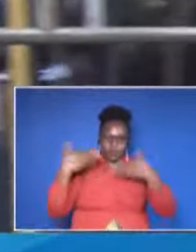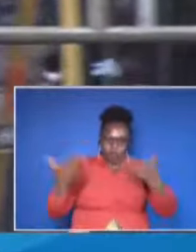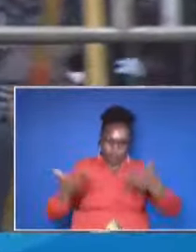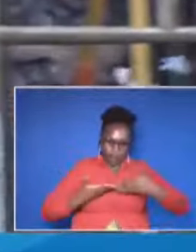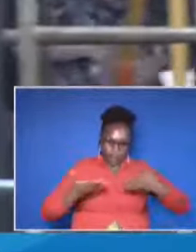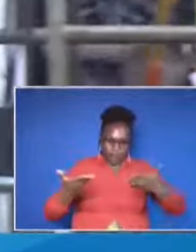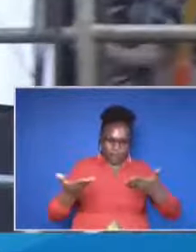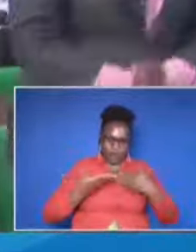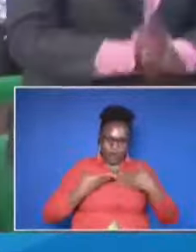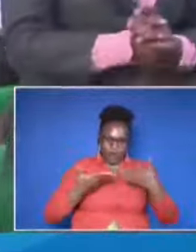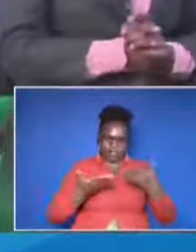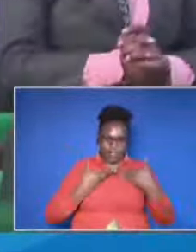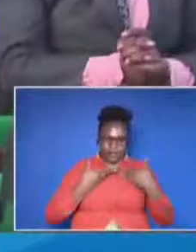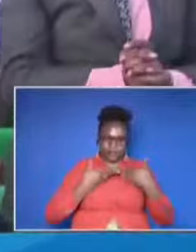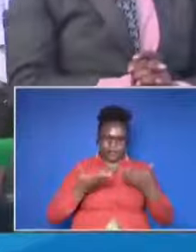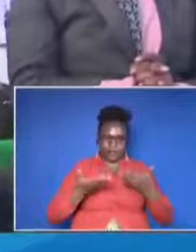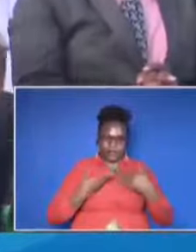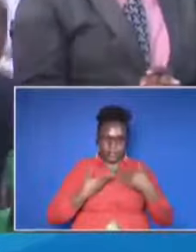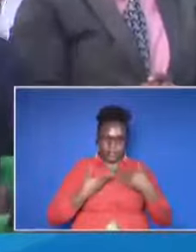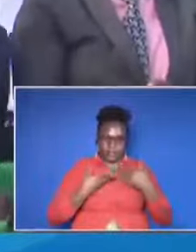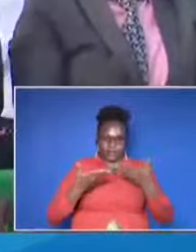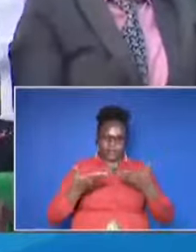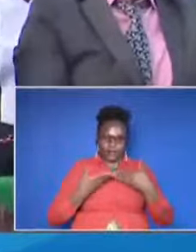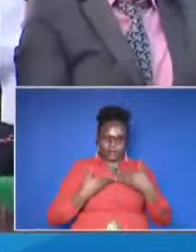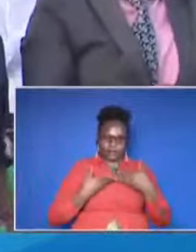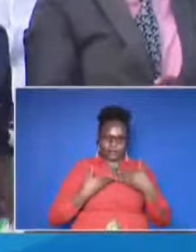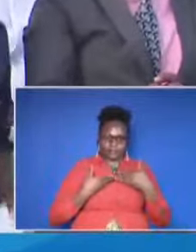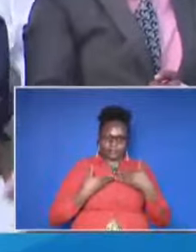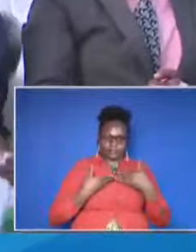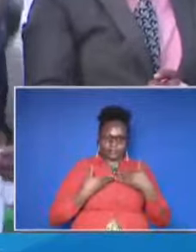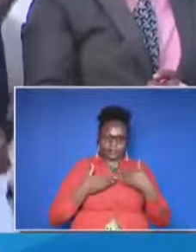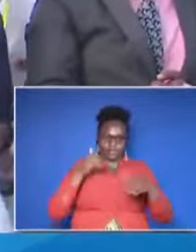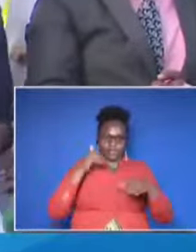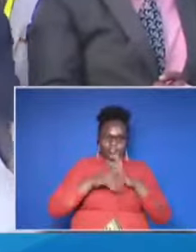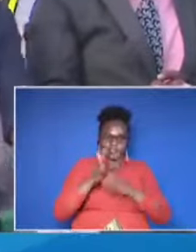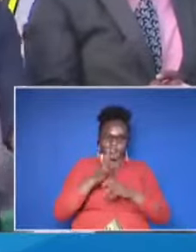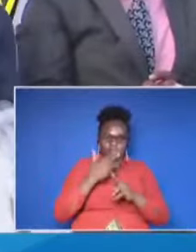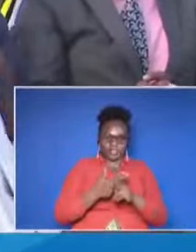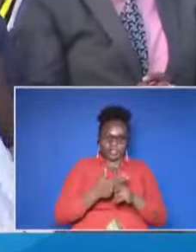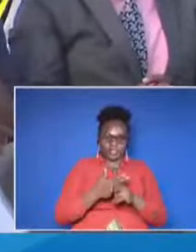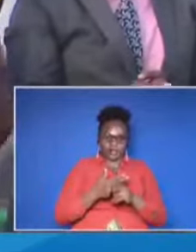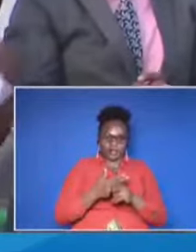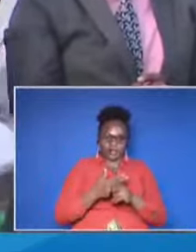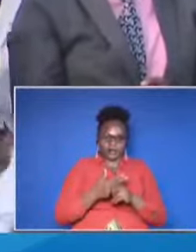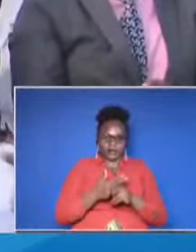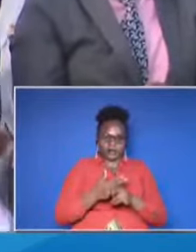you welcome to this in Jesus